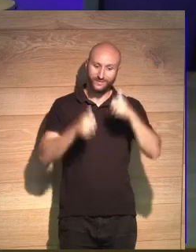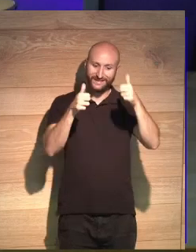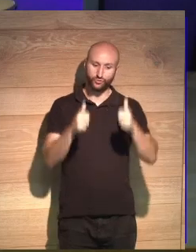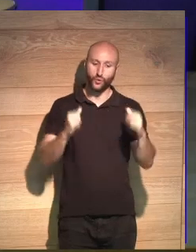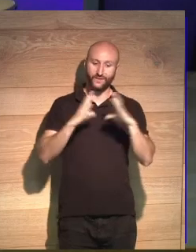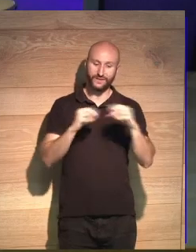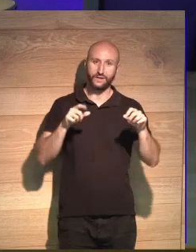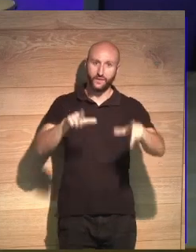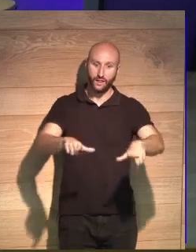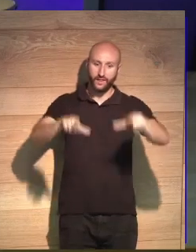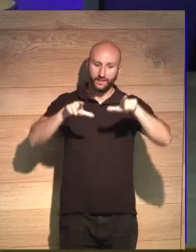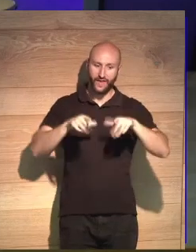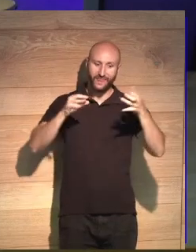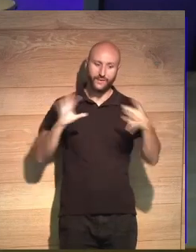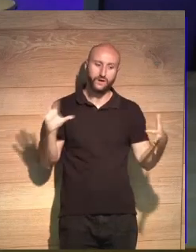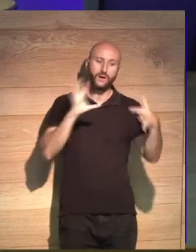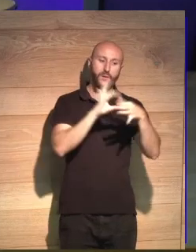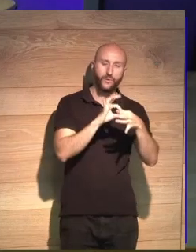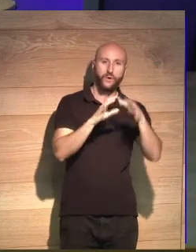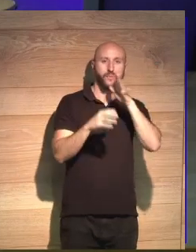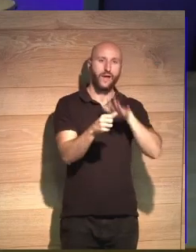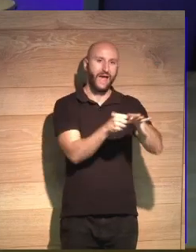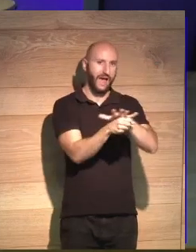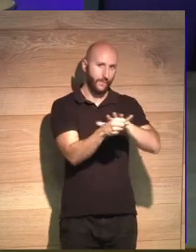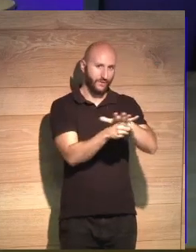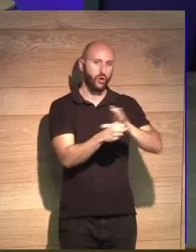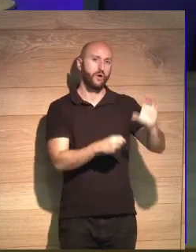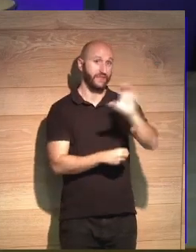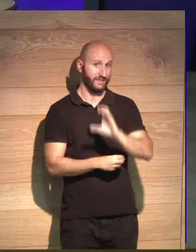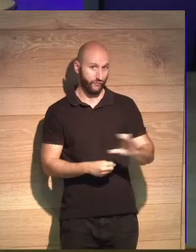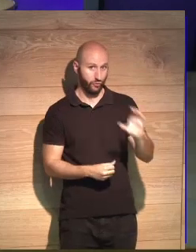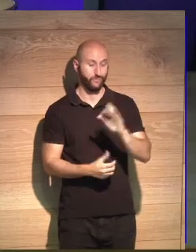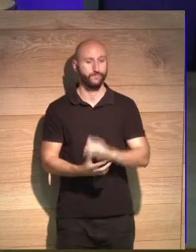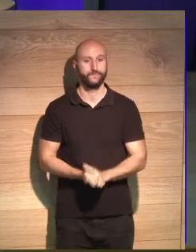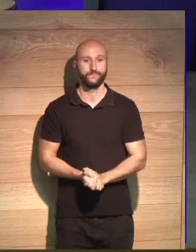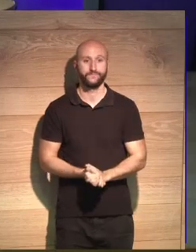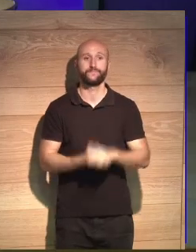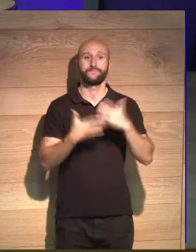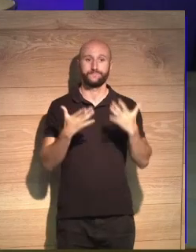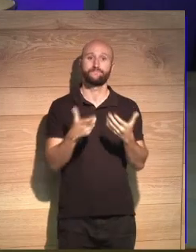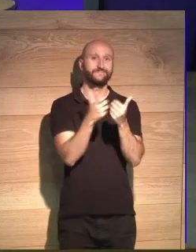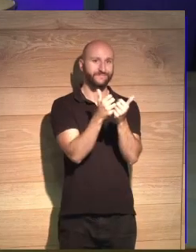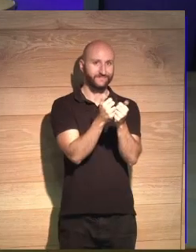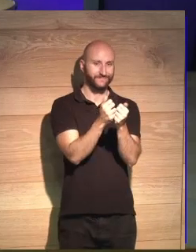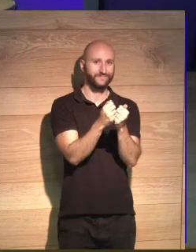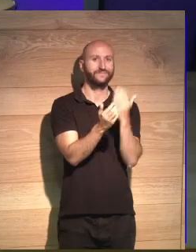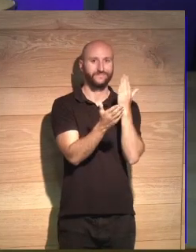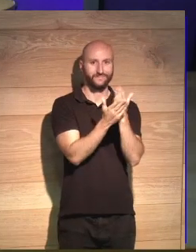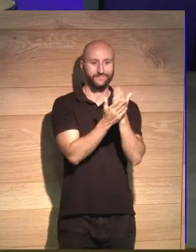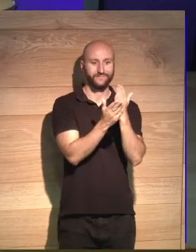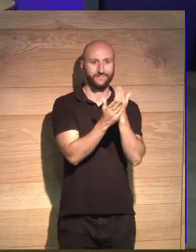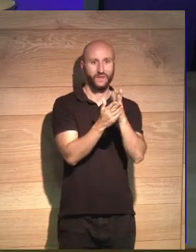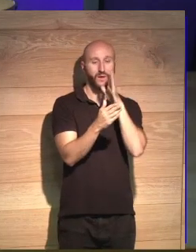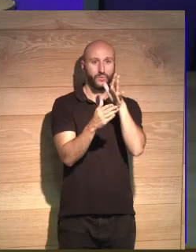we have a university degree, so we need to be attached to a science. In this case, it's game